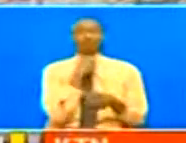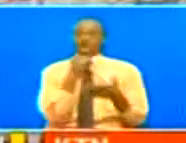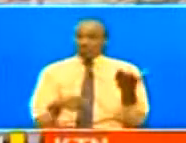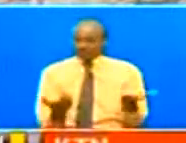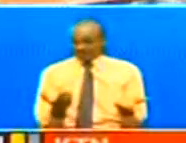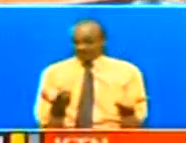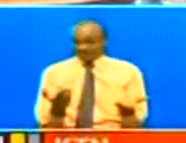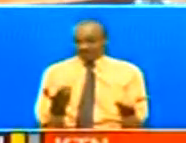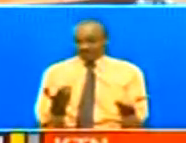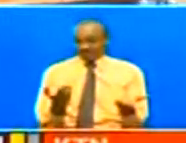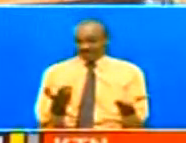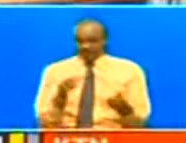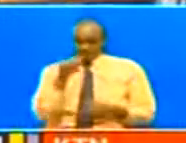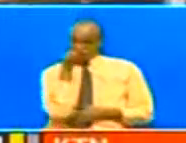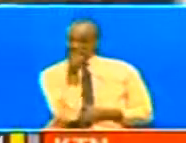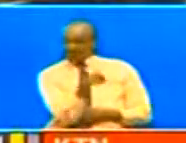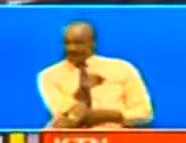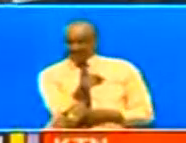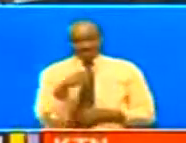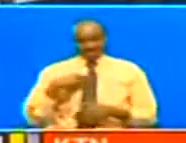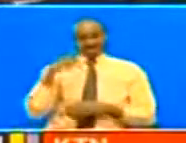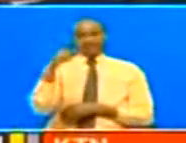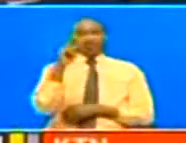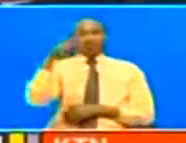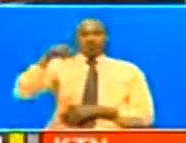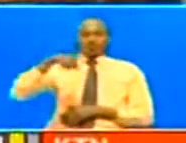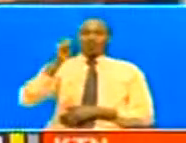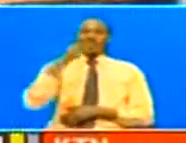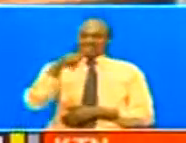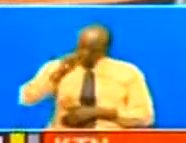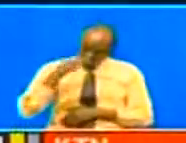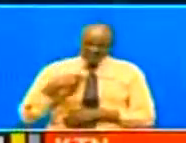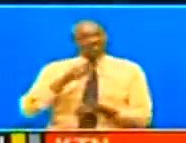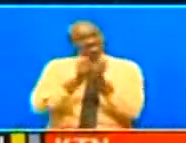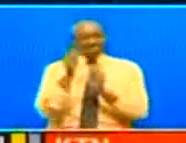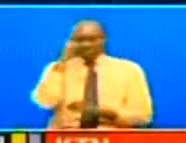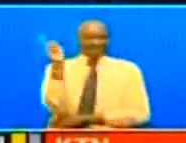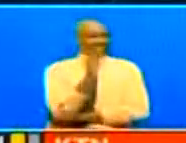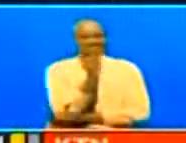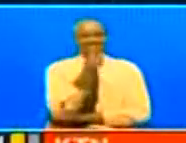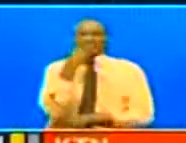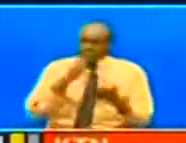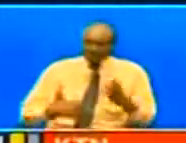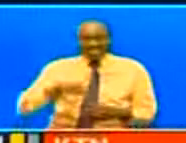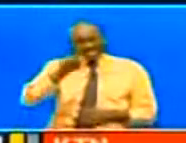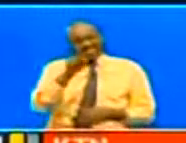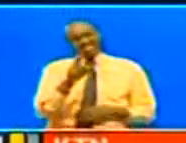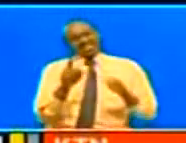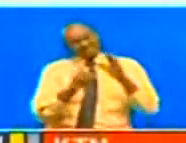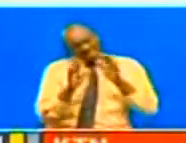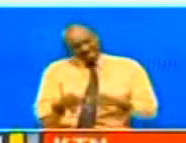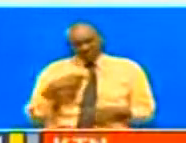want. Licha ya hayo, chama cha Kupeti kimeshikilia kauli zake za jana kwamba waziri ameanza kuingilia eneo lisilo